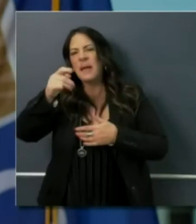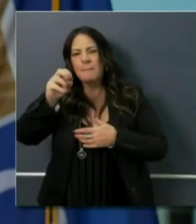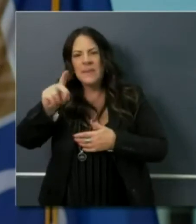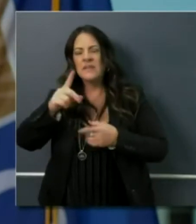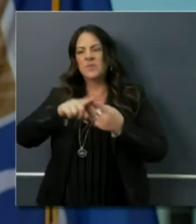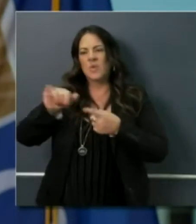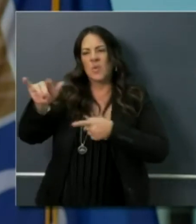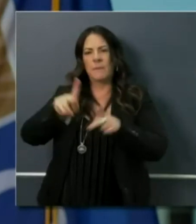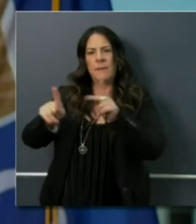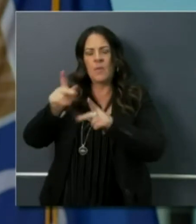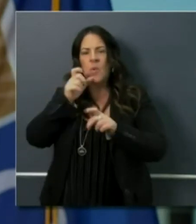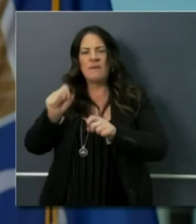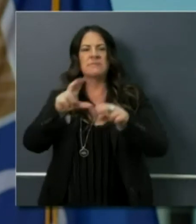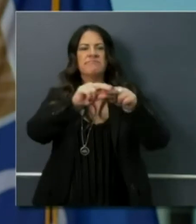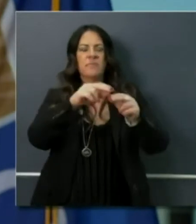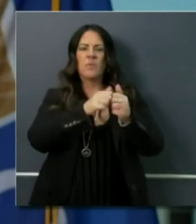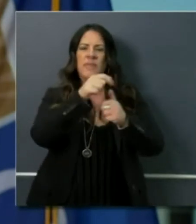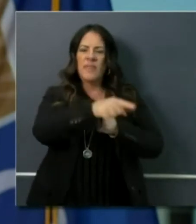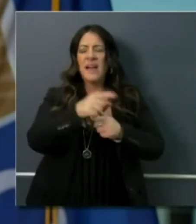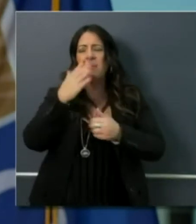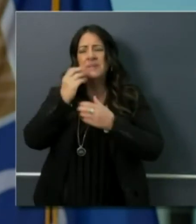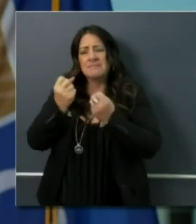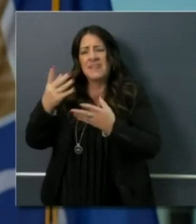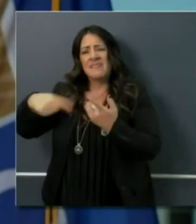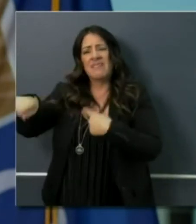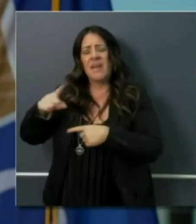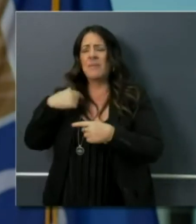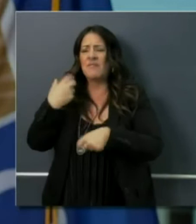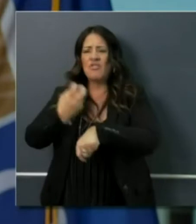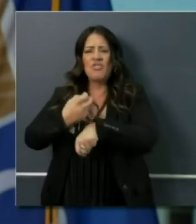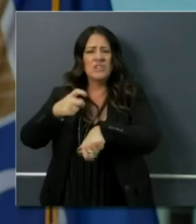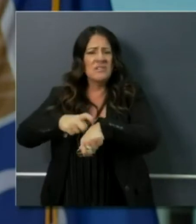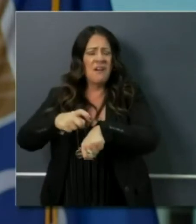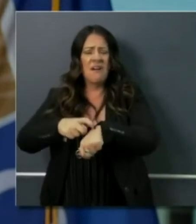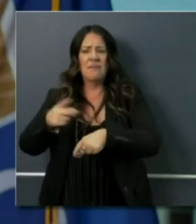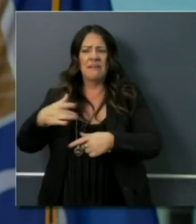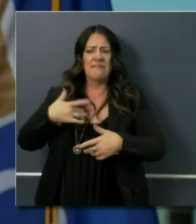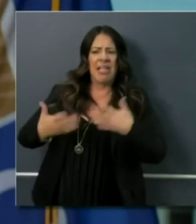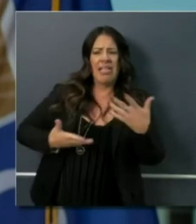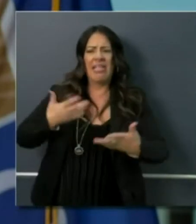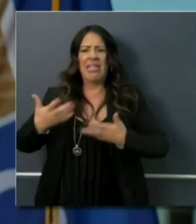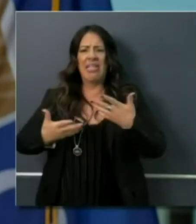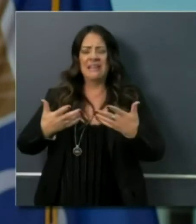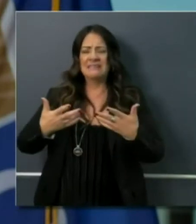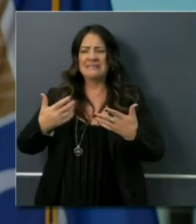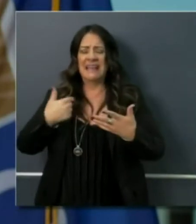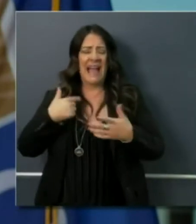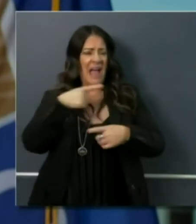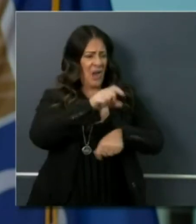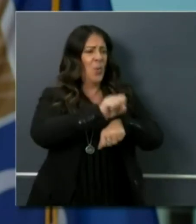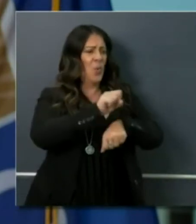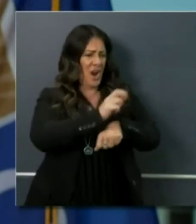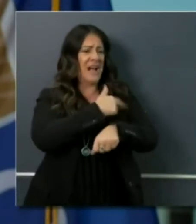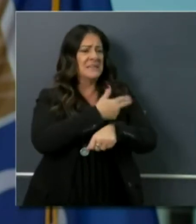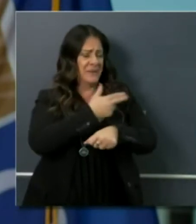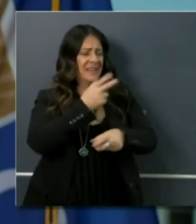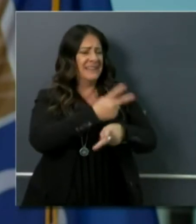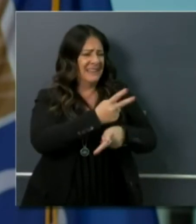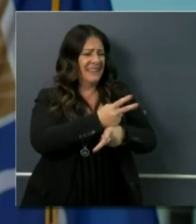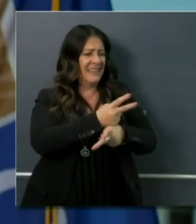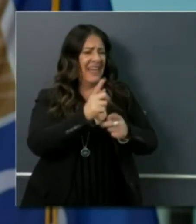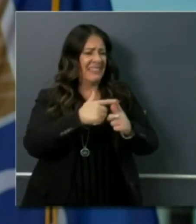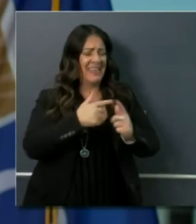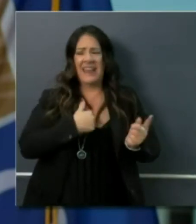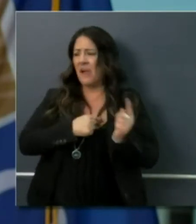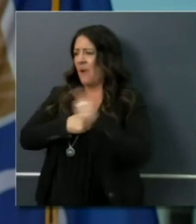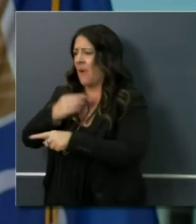workforce. Many that are struggling, again, to feel comfortable or confident going home, even to take care of their own